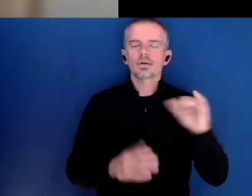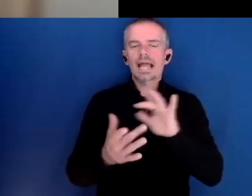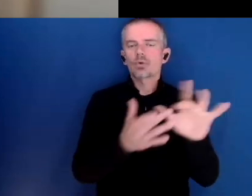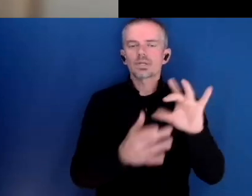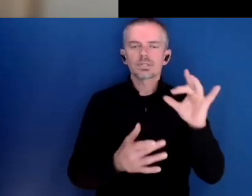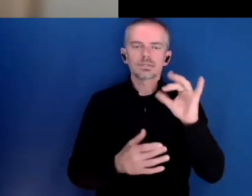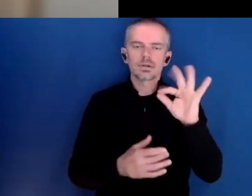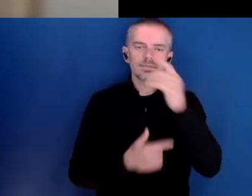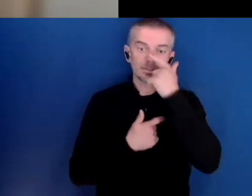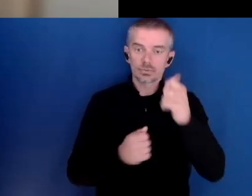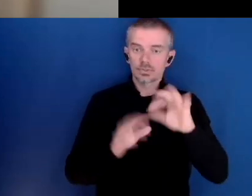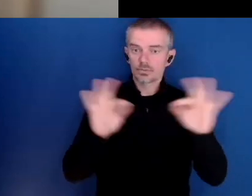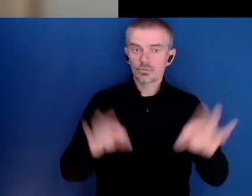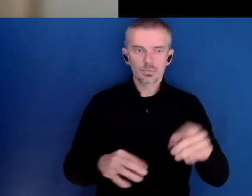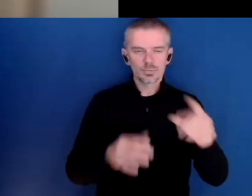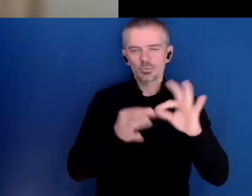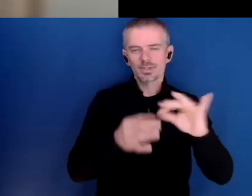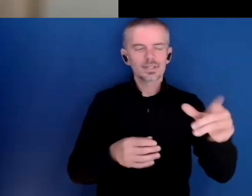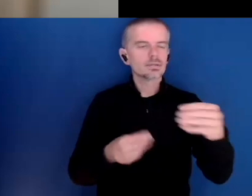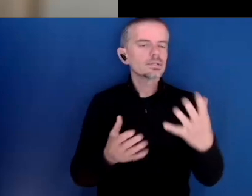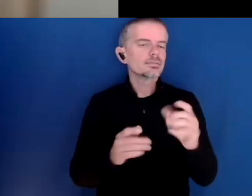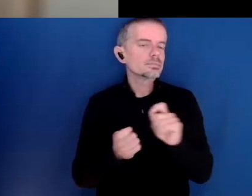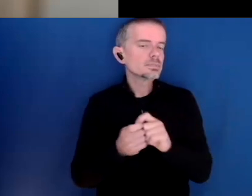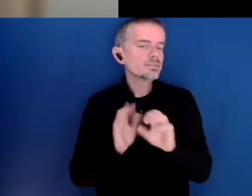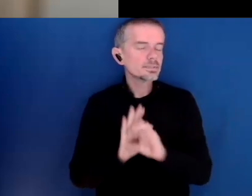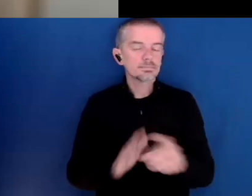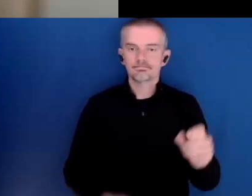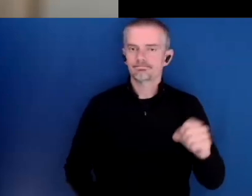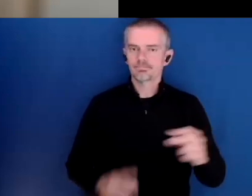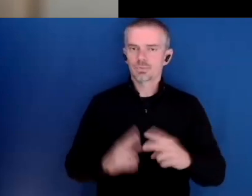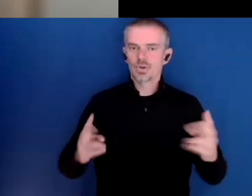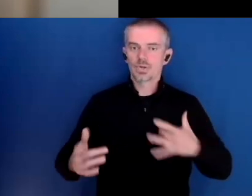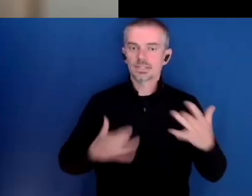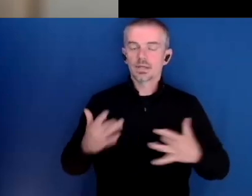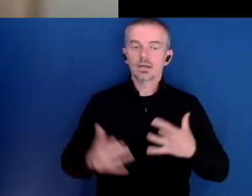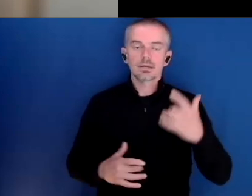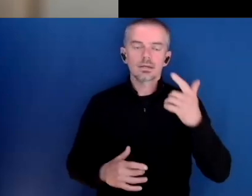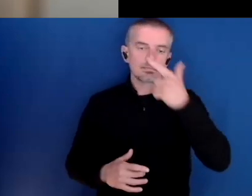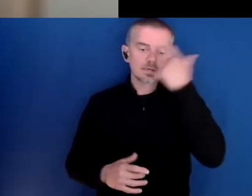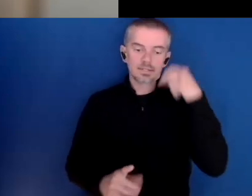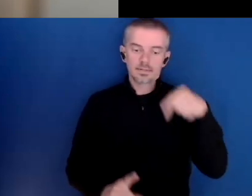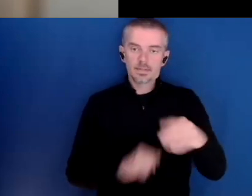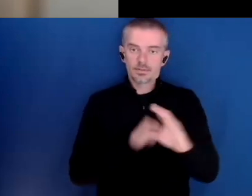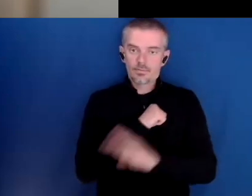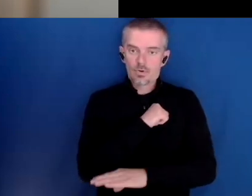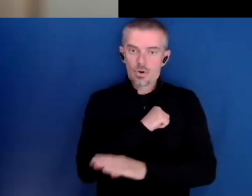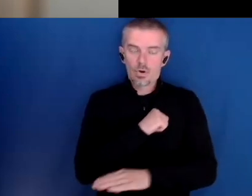that specific example? Yes, we're very excited because later this